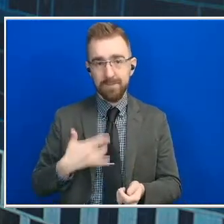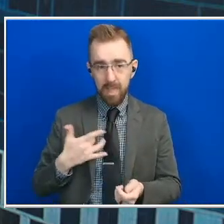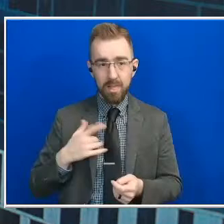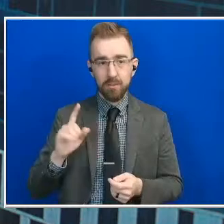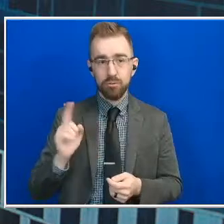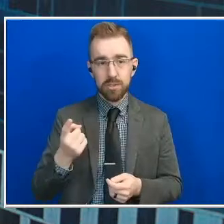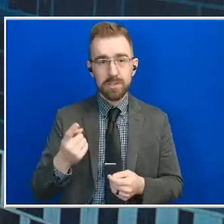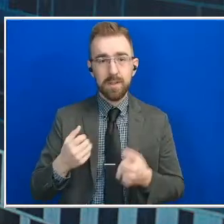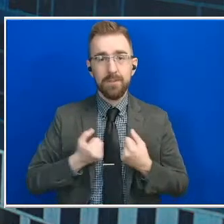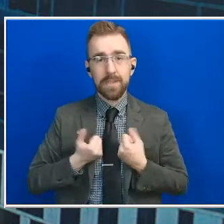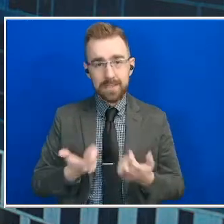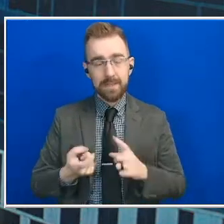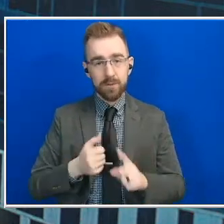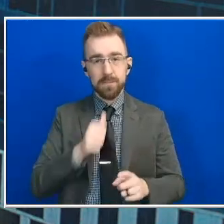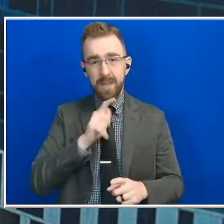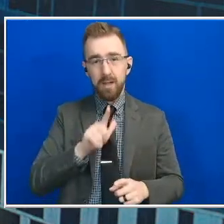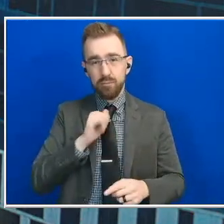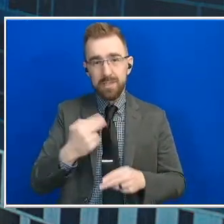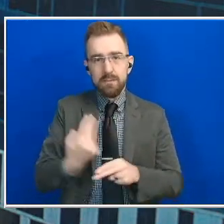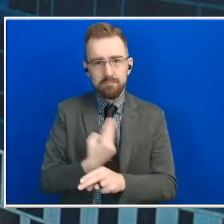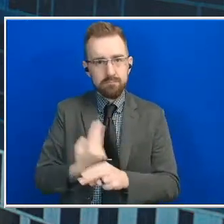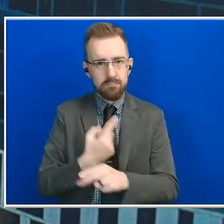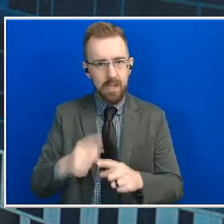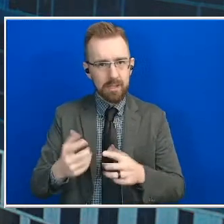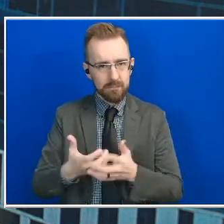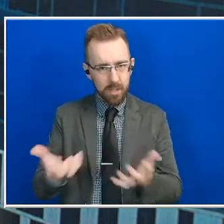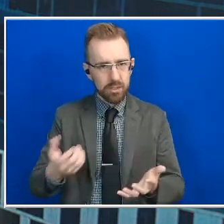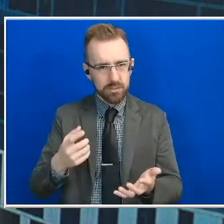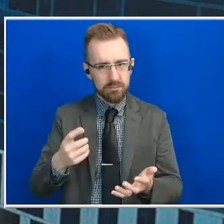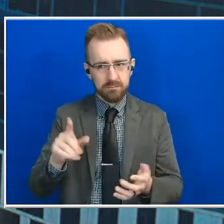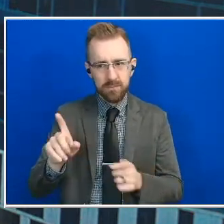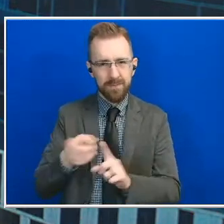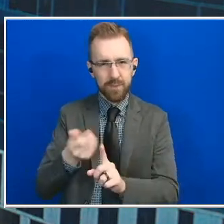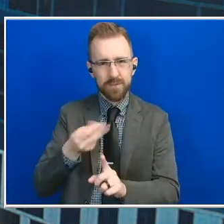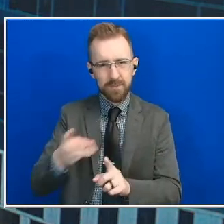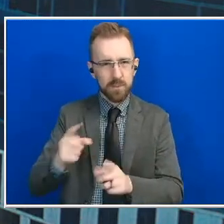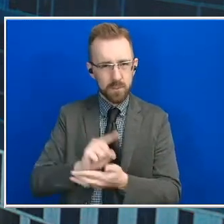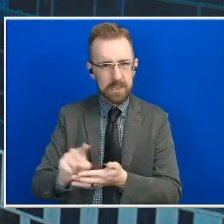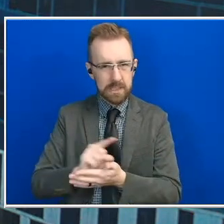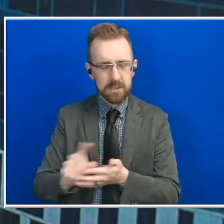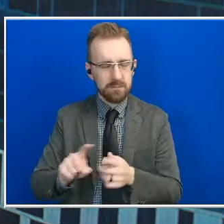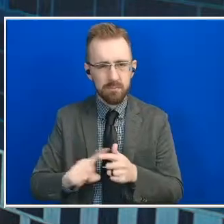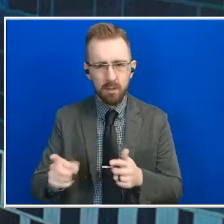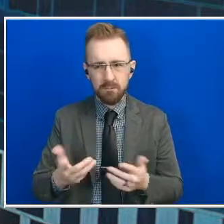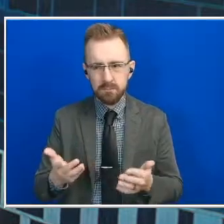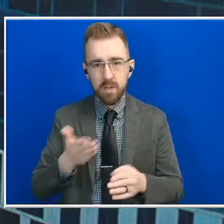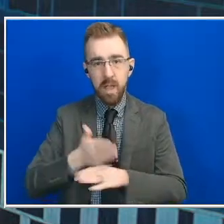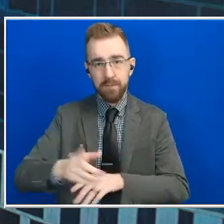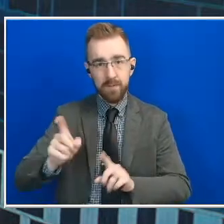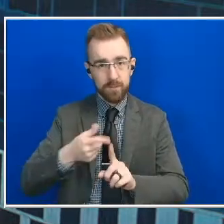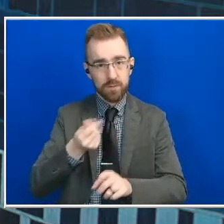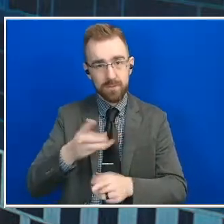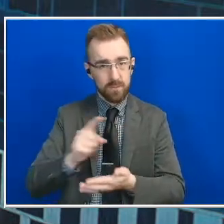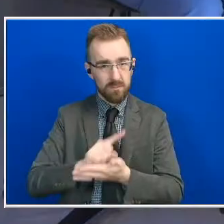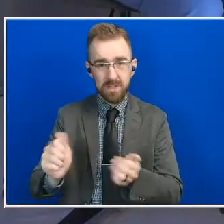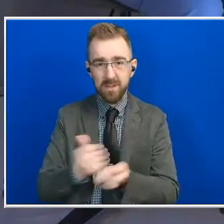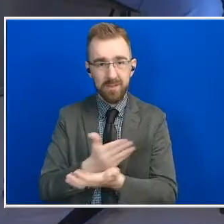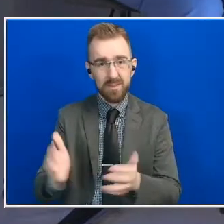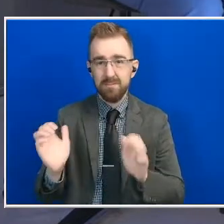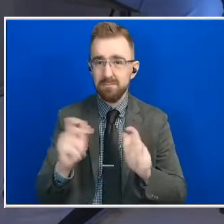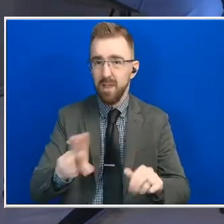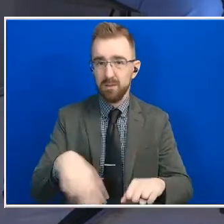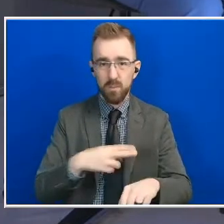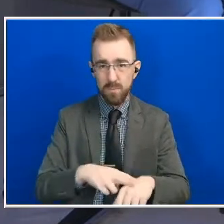really using my voice as much for those first few weeks, but after those first few weeks, everything was kind of back to normal. Could that happen? Can